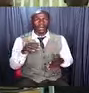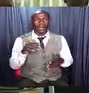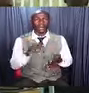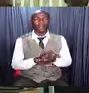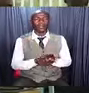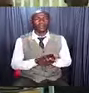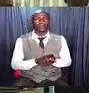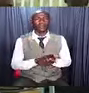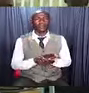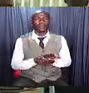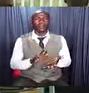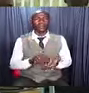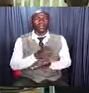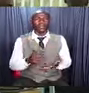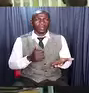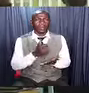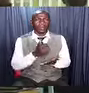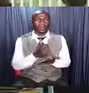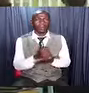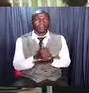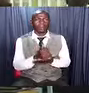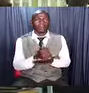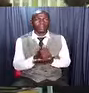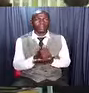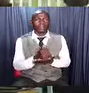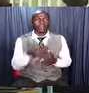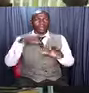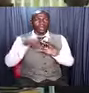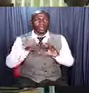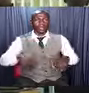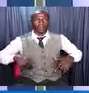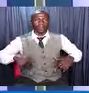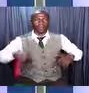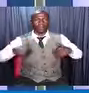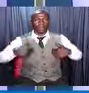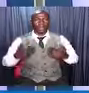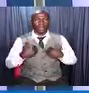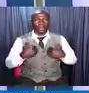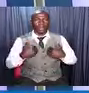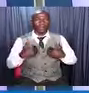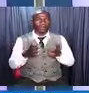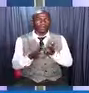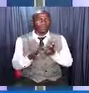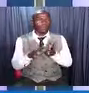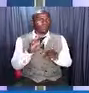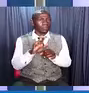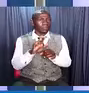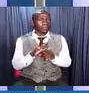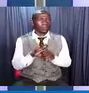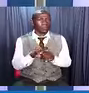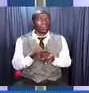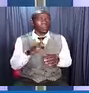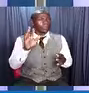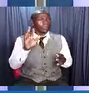Hallelujah. Hallelujah. Amen. Amen. Katika maisha. In life. Kuna mabonde na milima. We have hurdles. Ndio